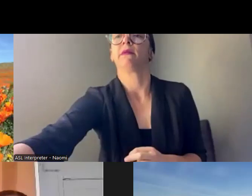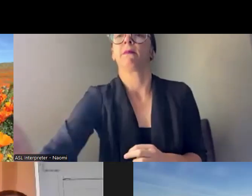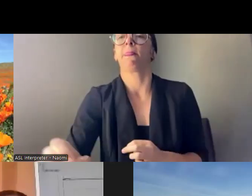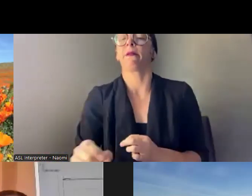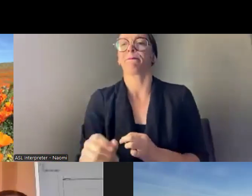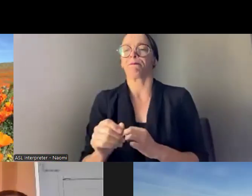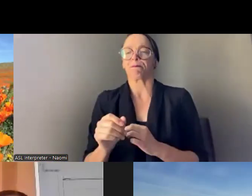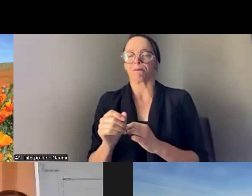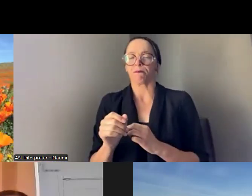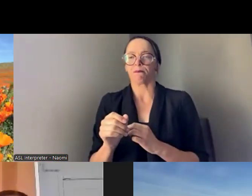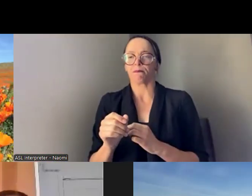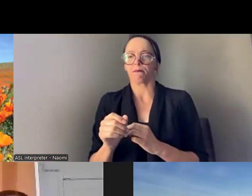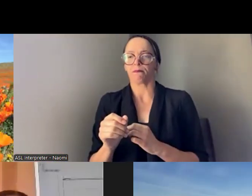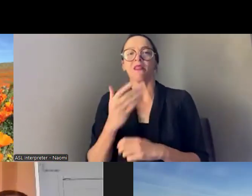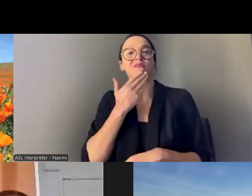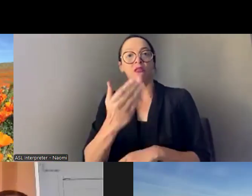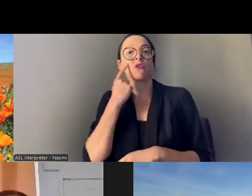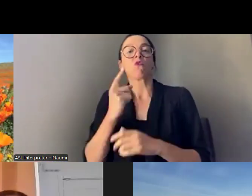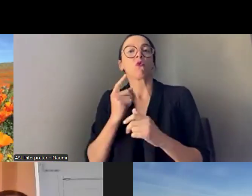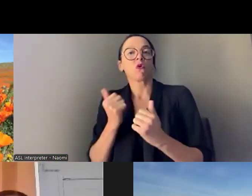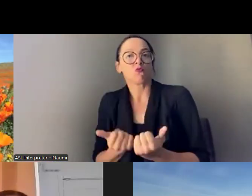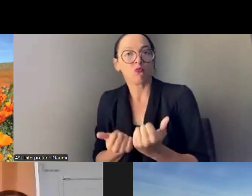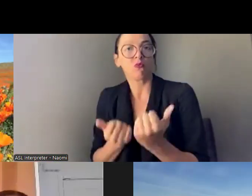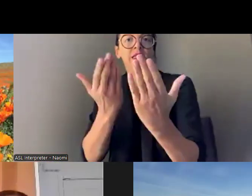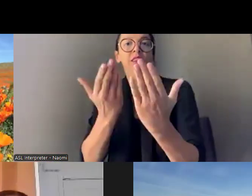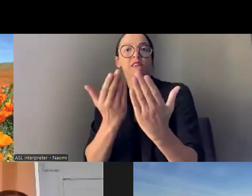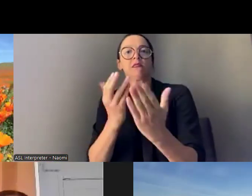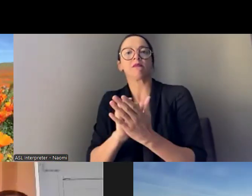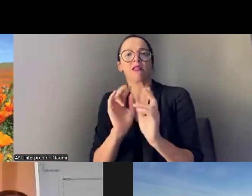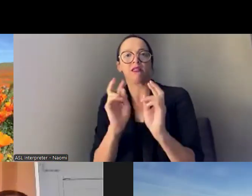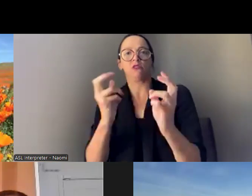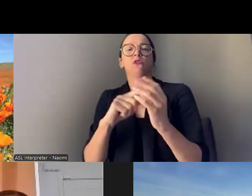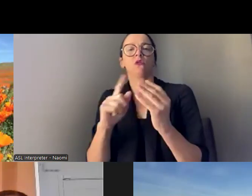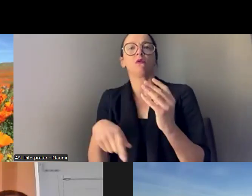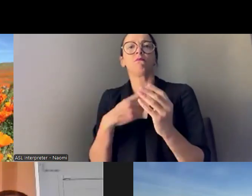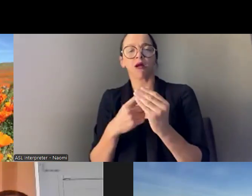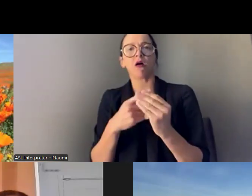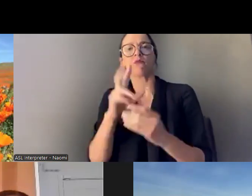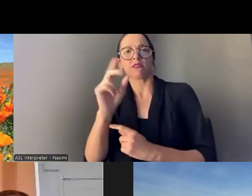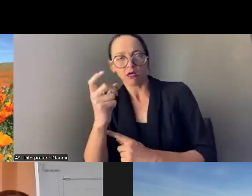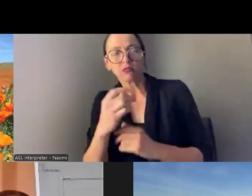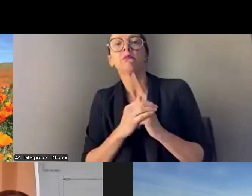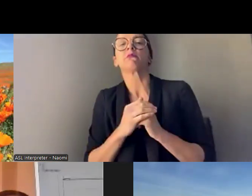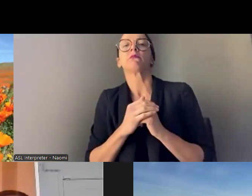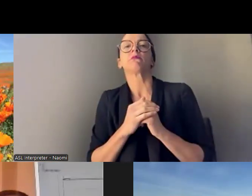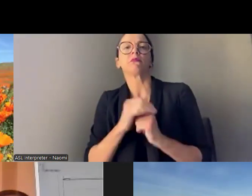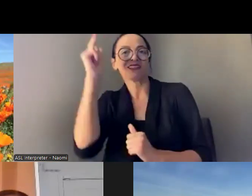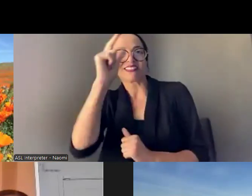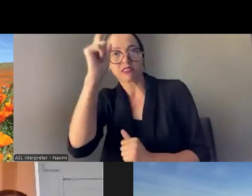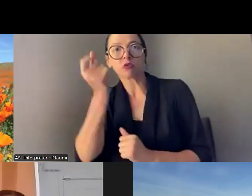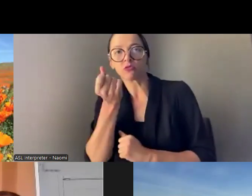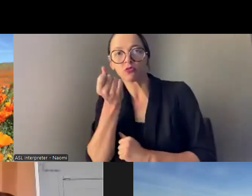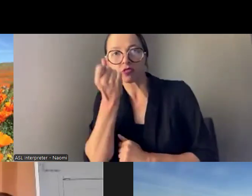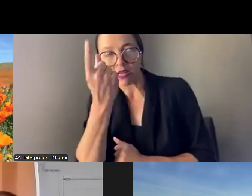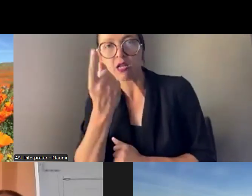and understanding. And I'm hoping to implement or institute some training in the future. And maybe some of you that are subject matter experts